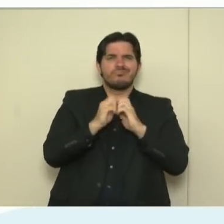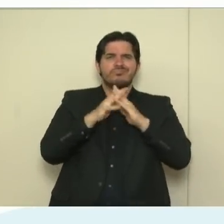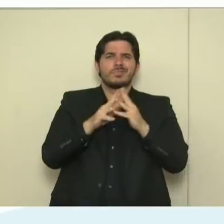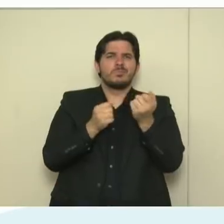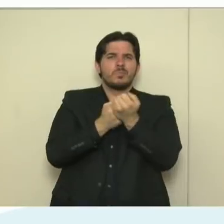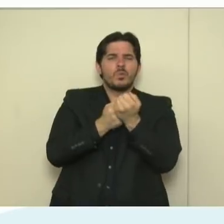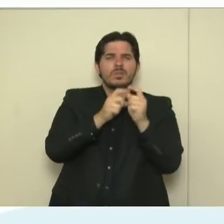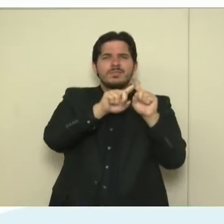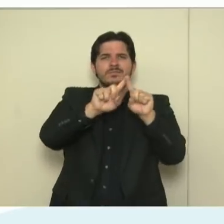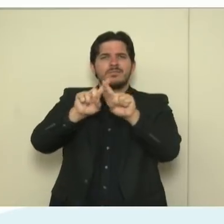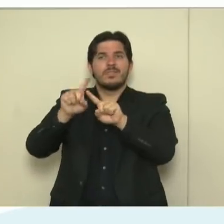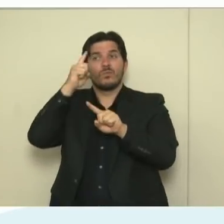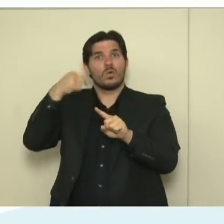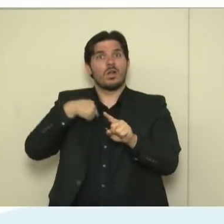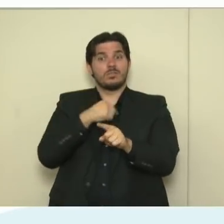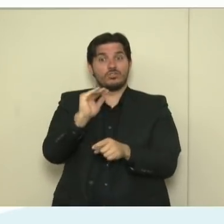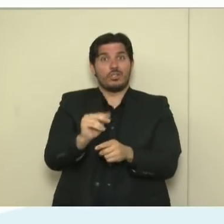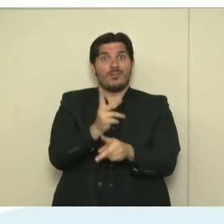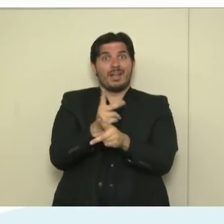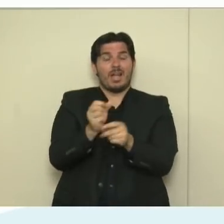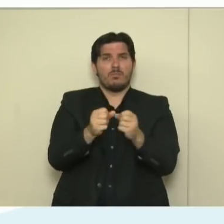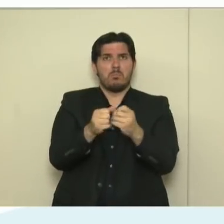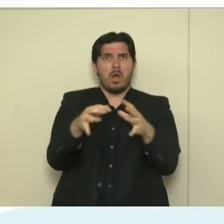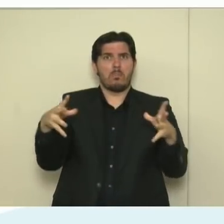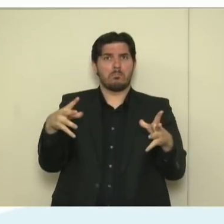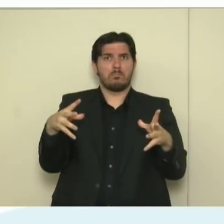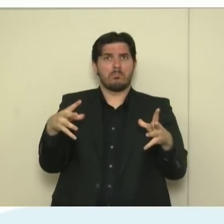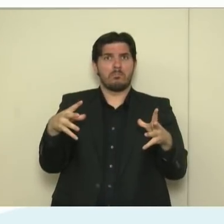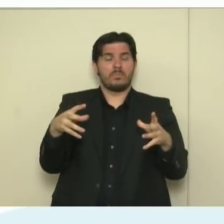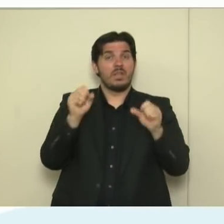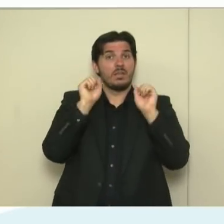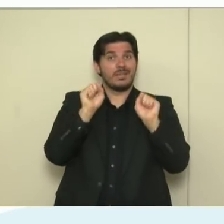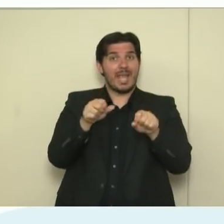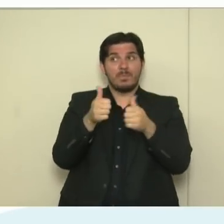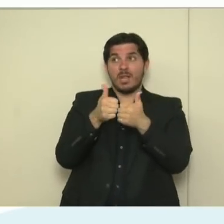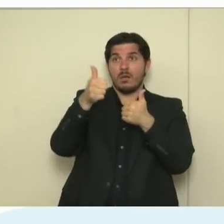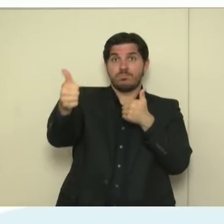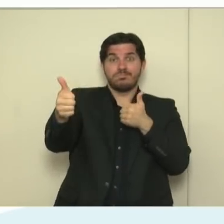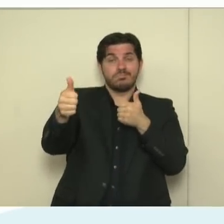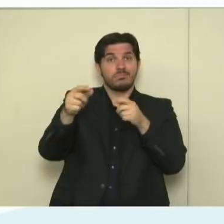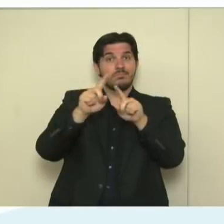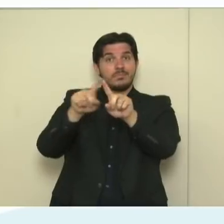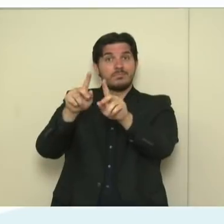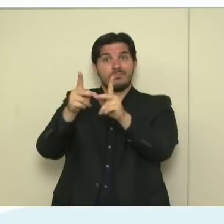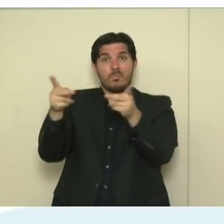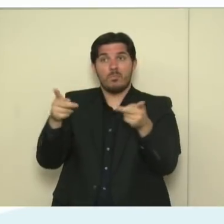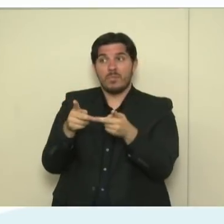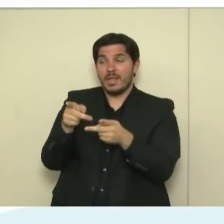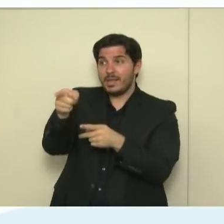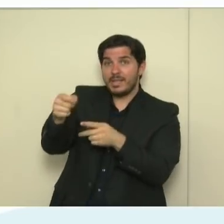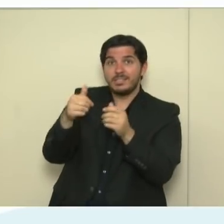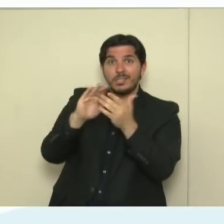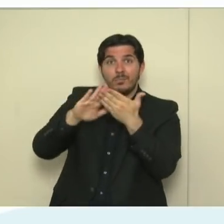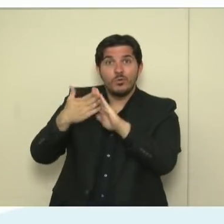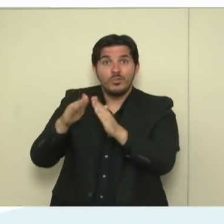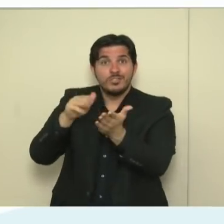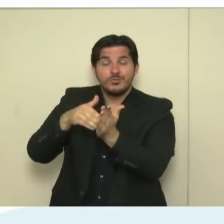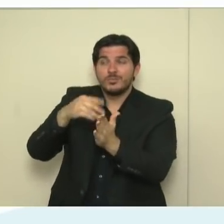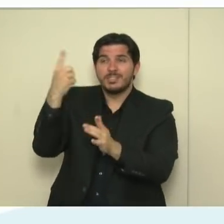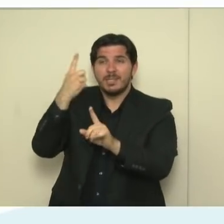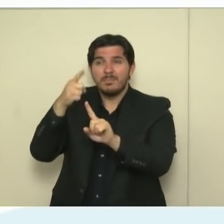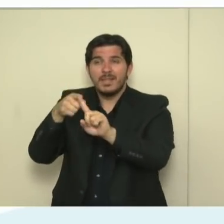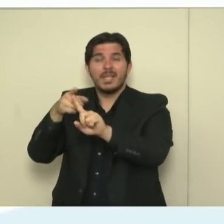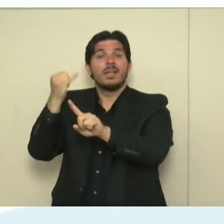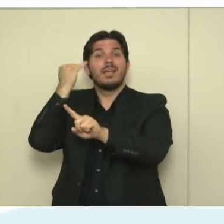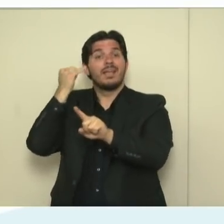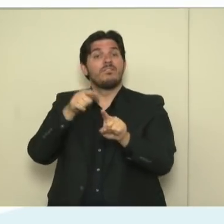temporarily childcare, whether it's through a satellite location in a community where a high-quality child care center